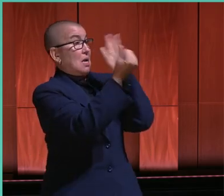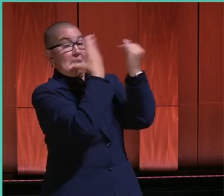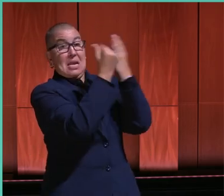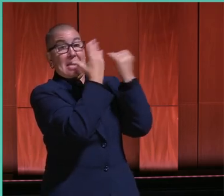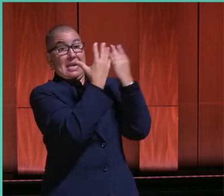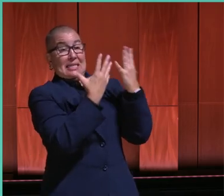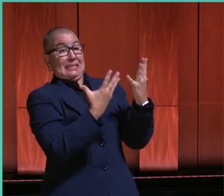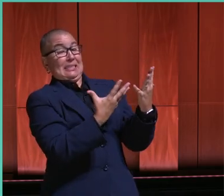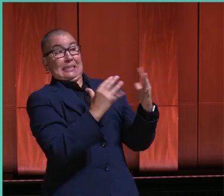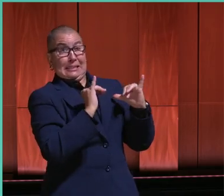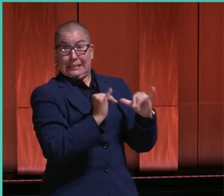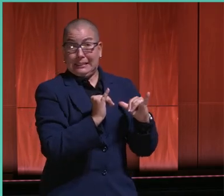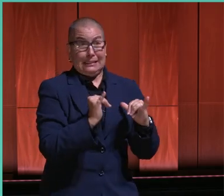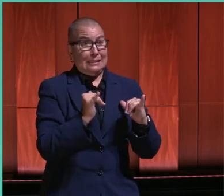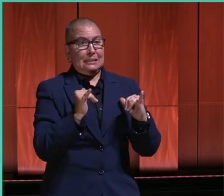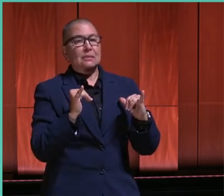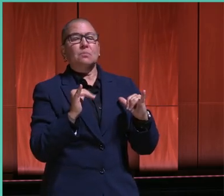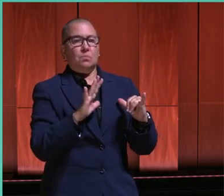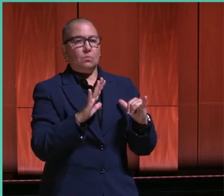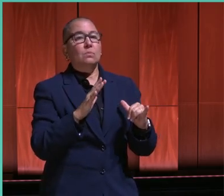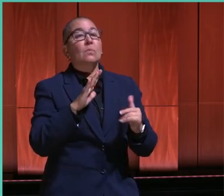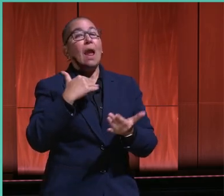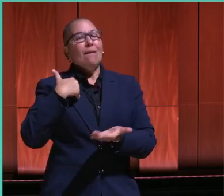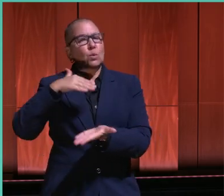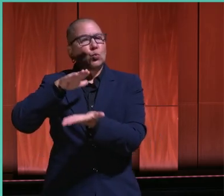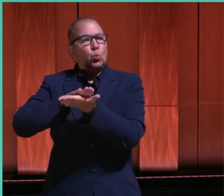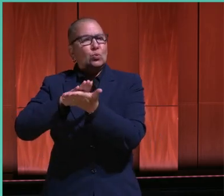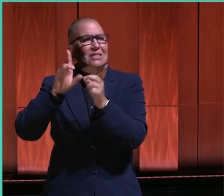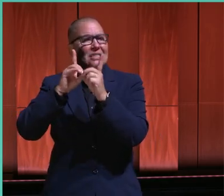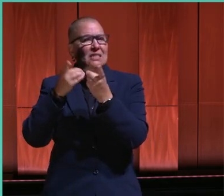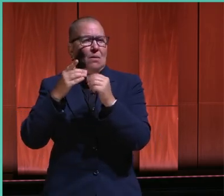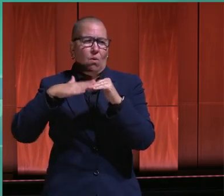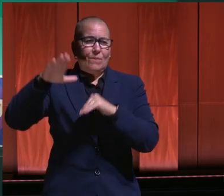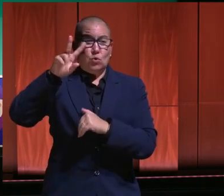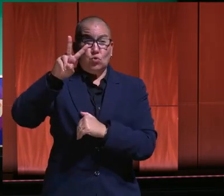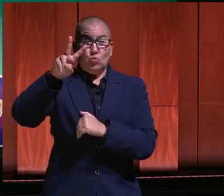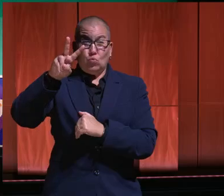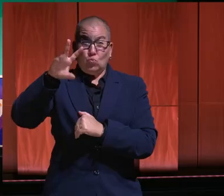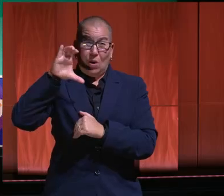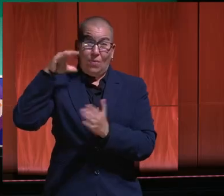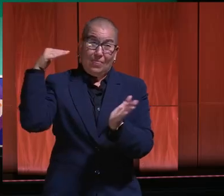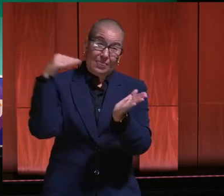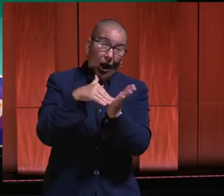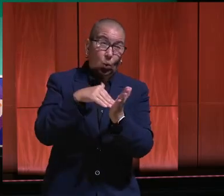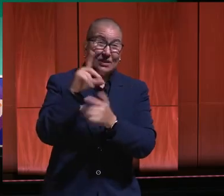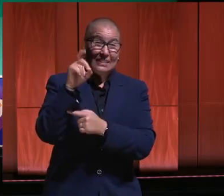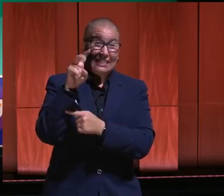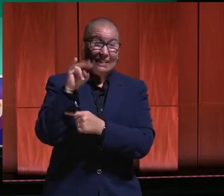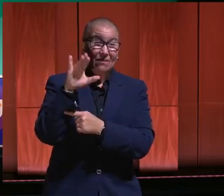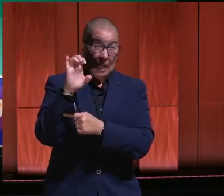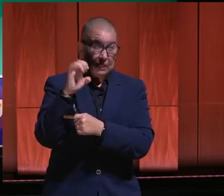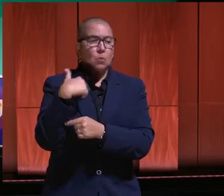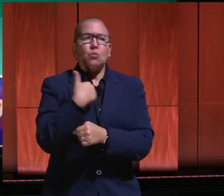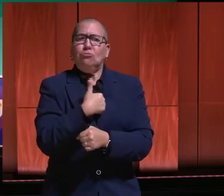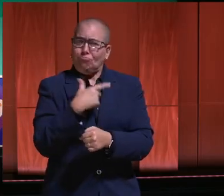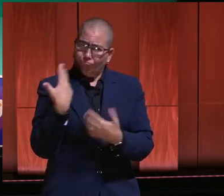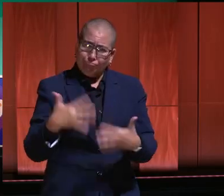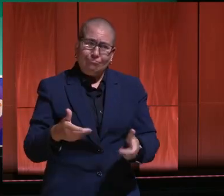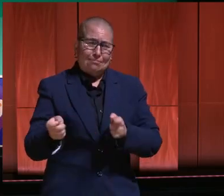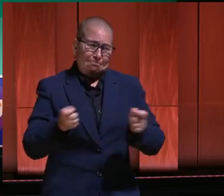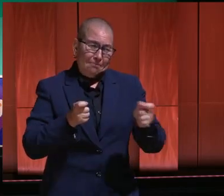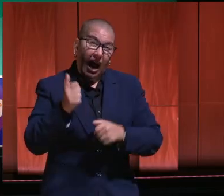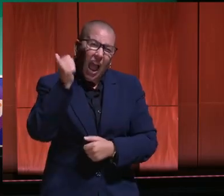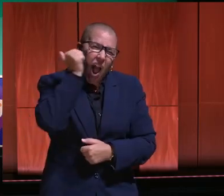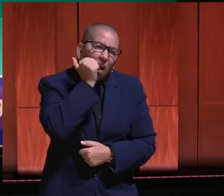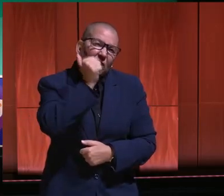to be specific, we have over 200,000 devices that we manage on a daily basis. And mass assigning those 200,000 devices with